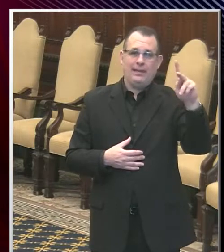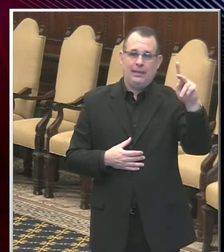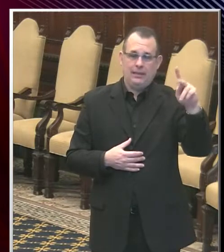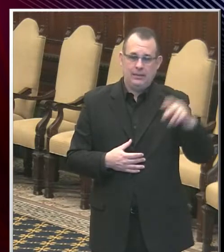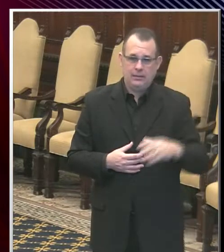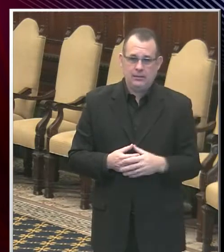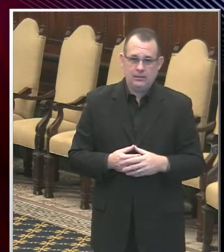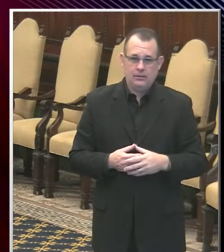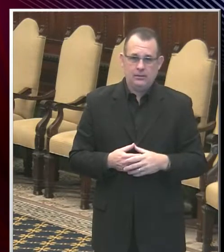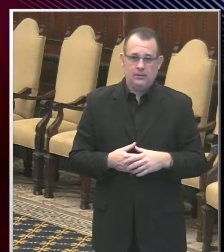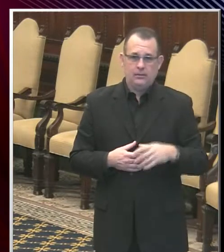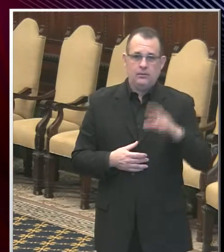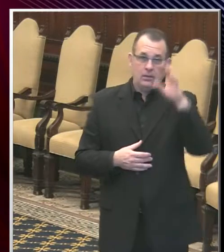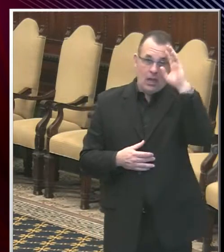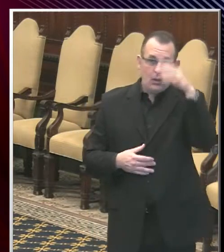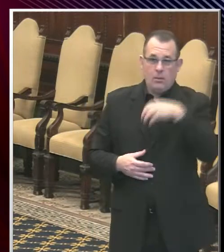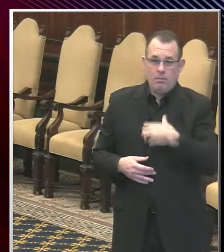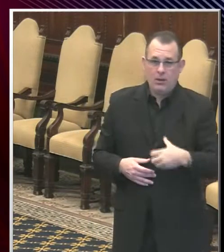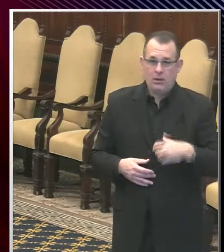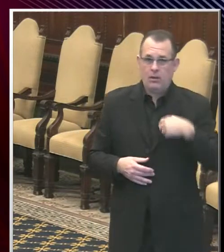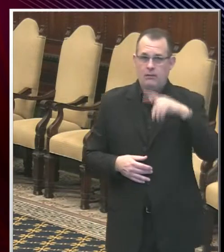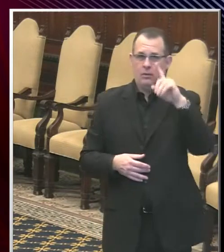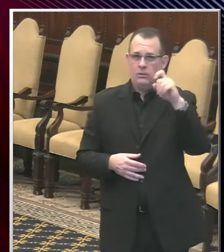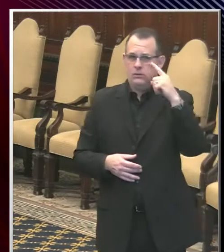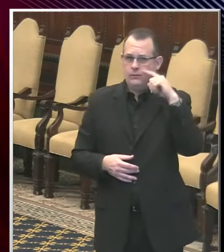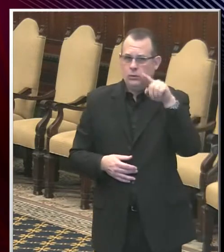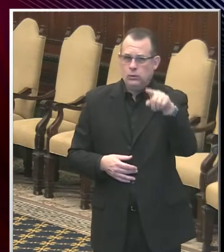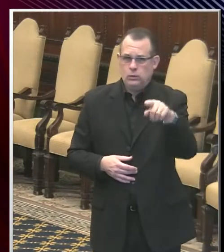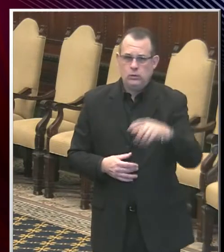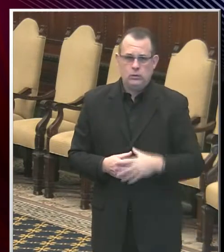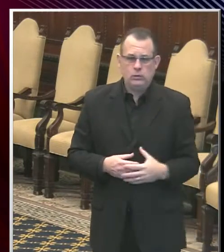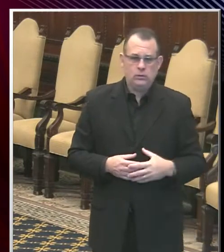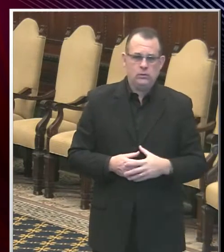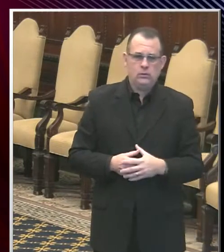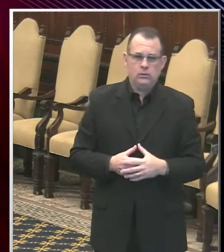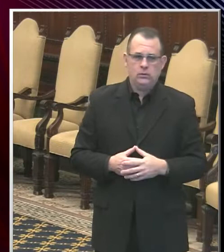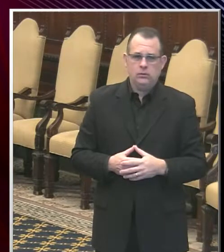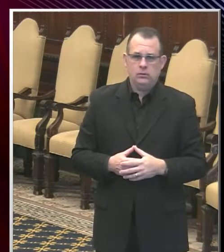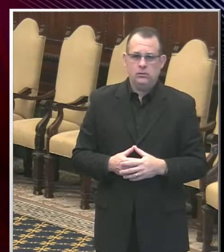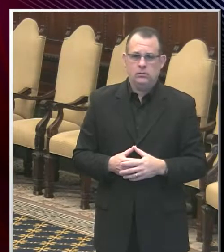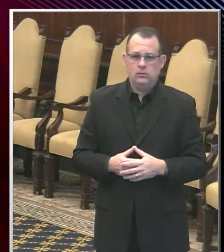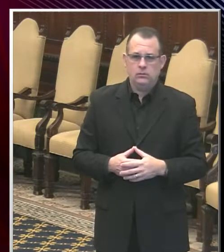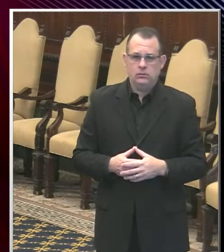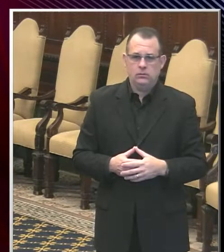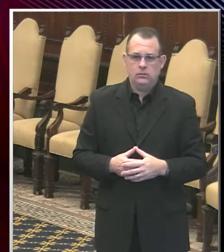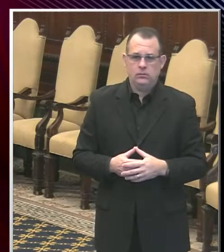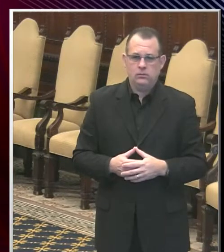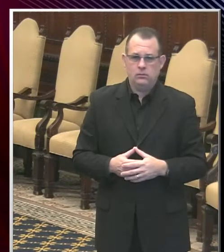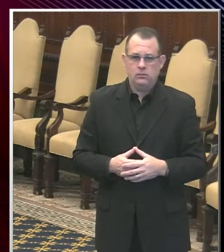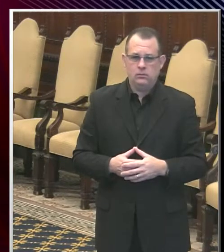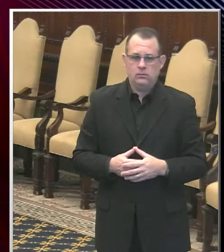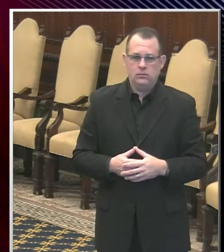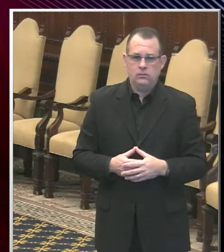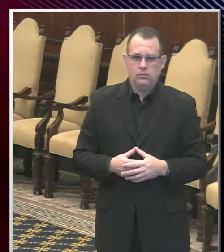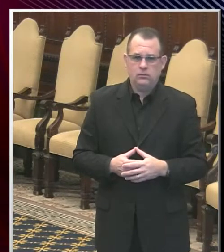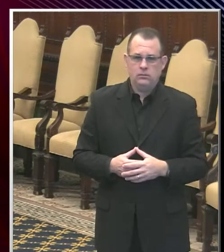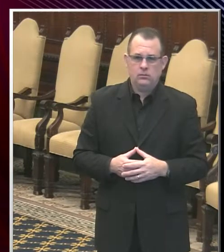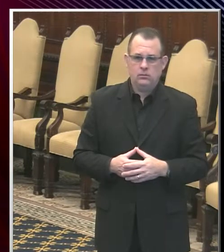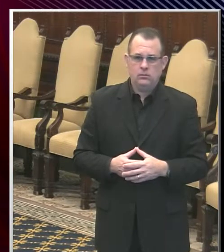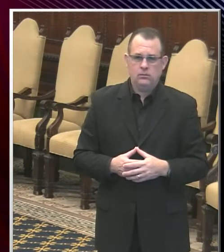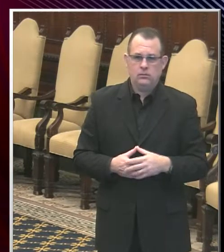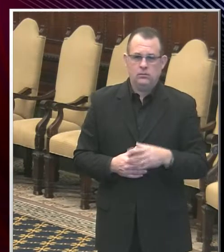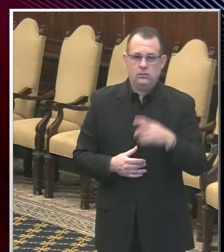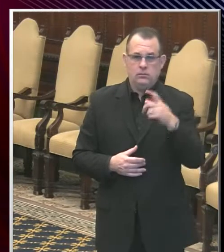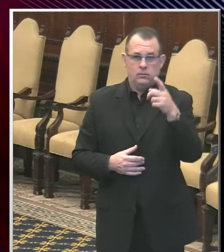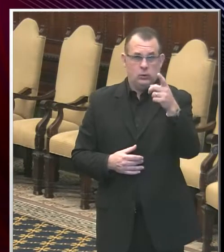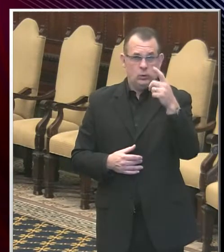Hi, Mayor. My question for you is, at this point, do you think that you're going to be able to ask some of the unions